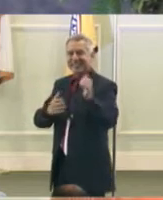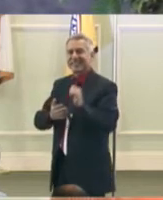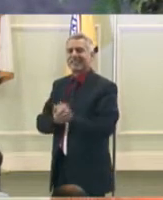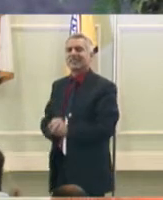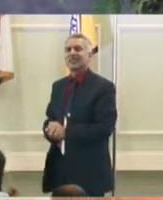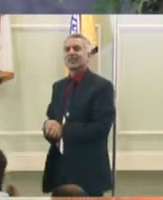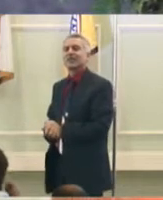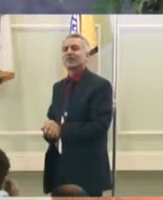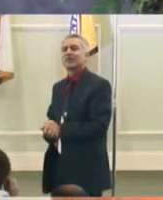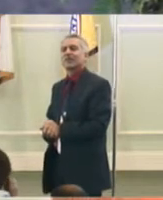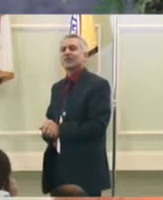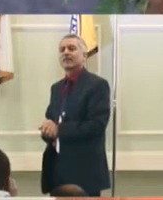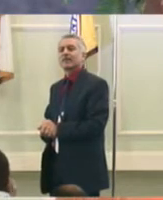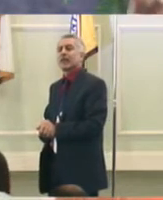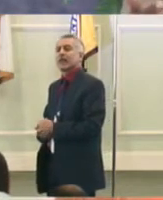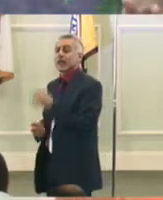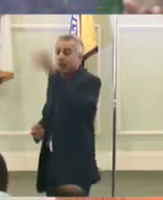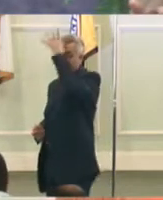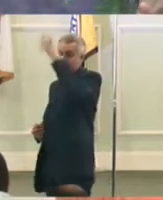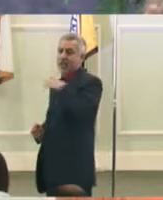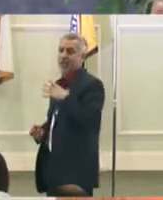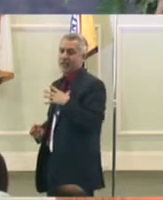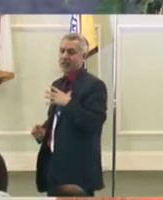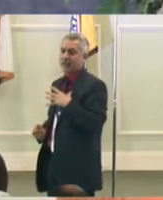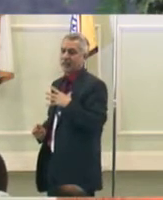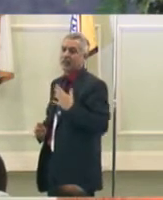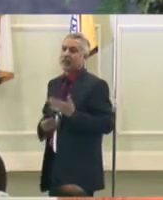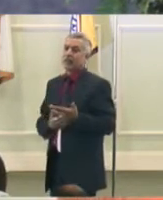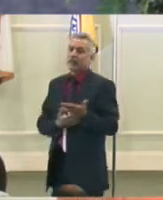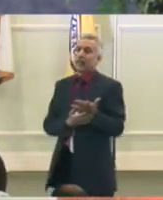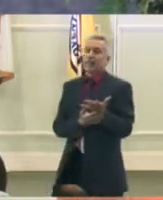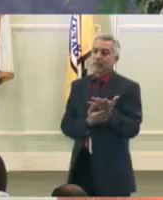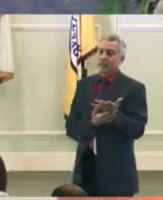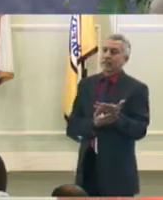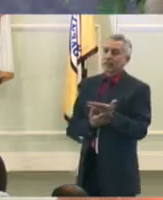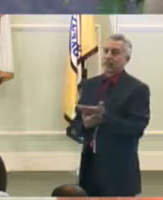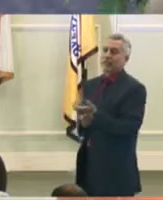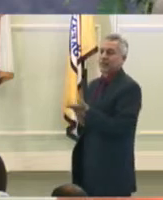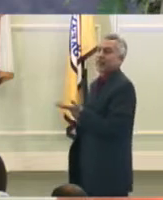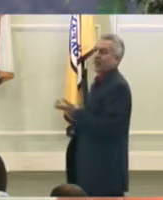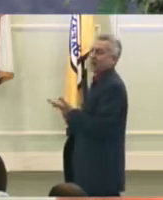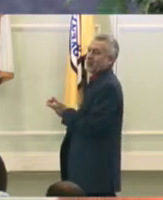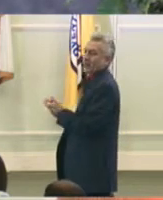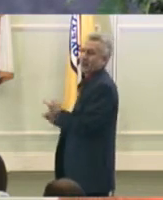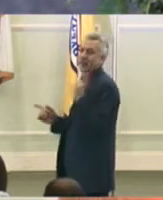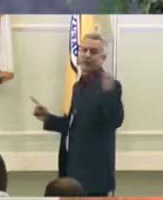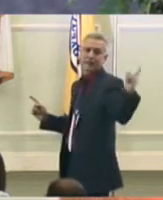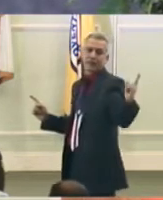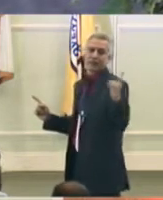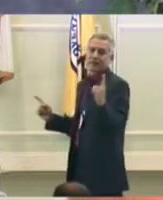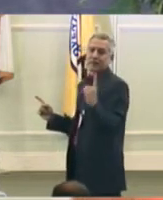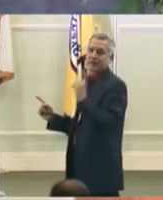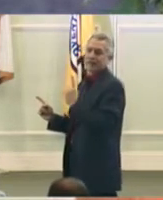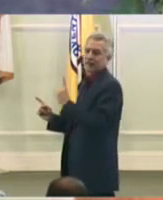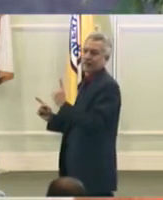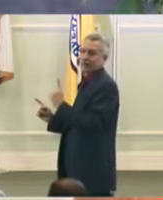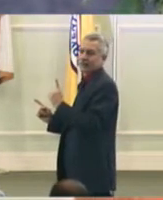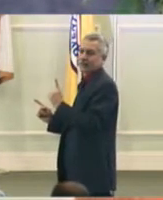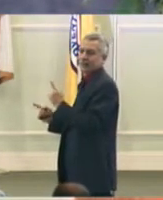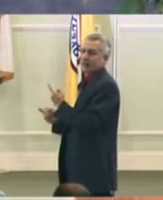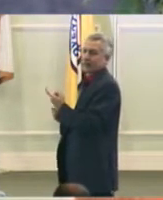text. What about the man asking, right? It's two points I want you to notice. Did you notice who he was asking